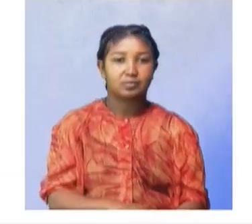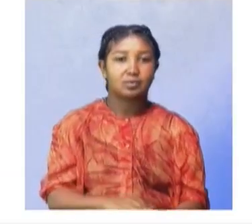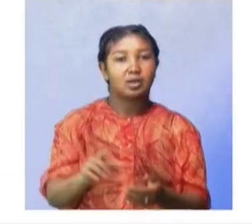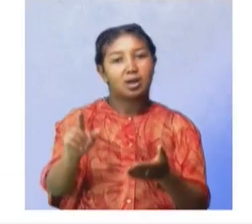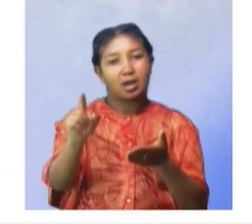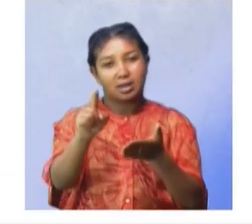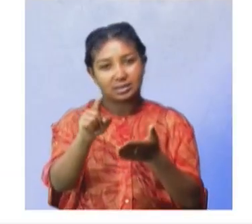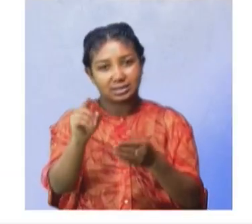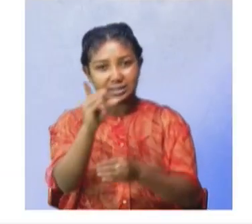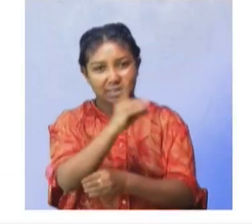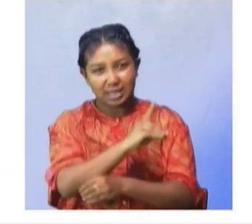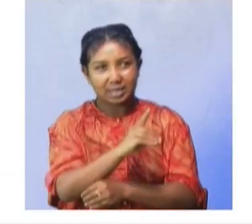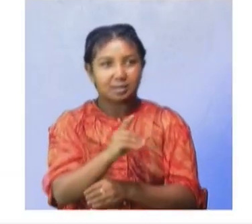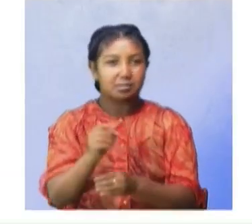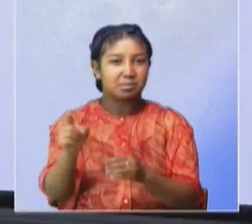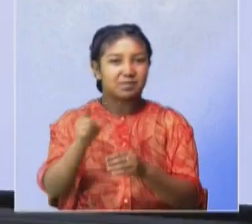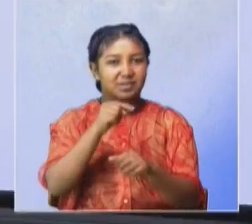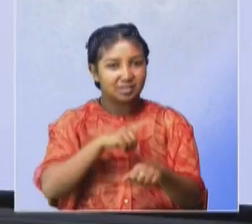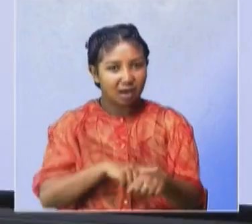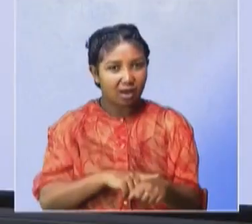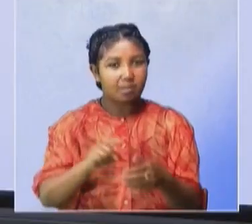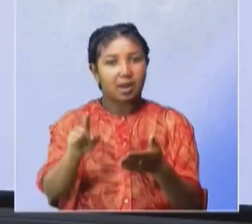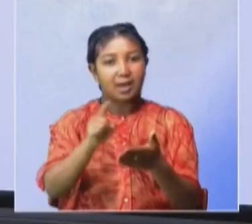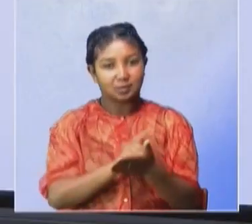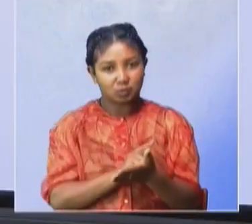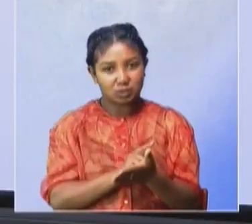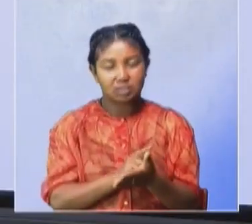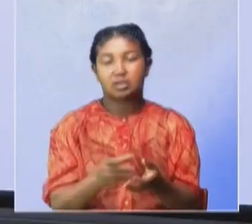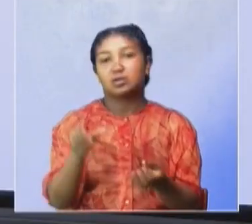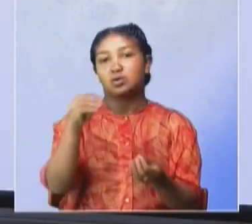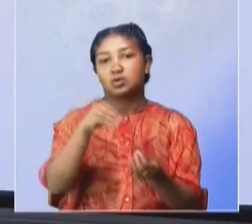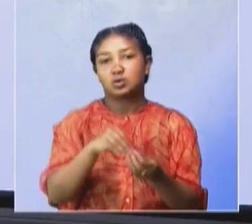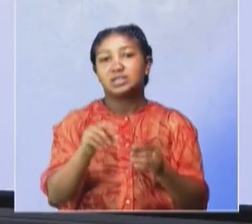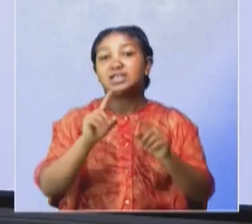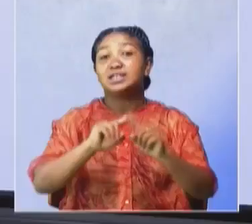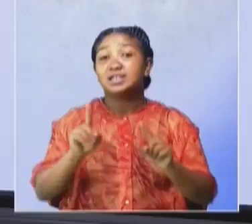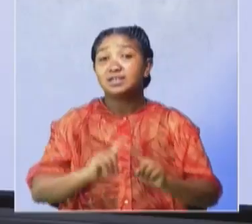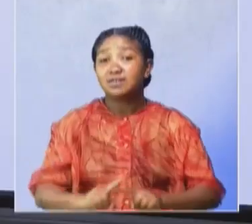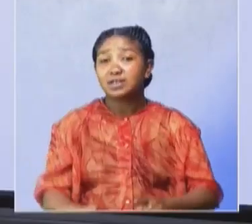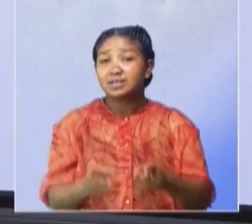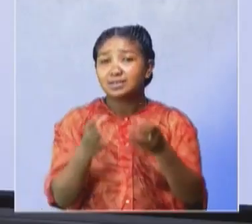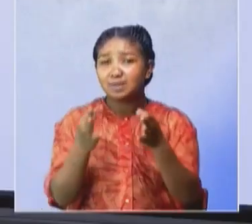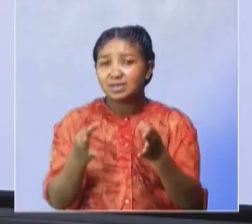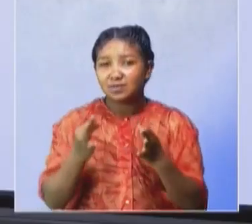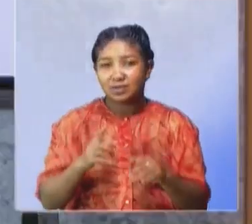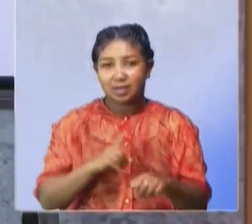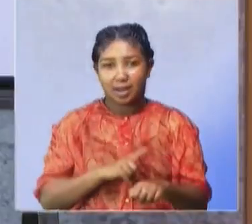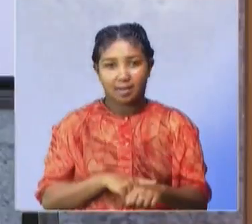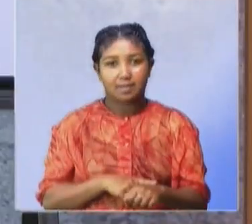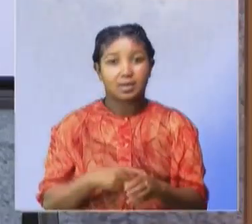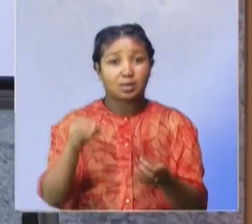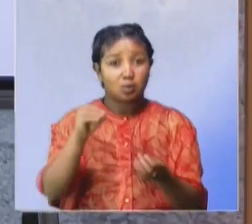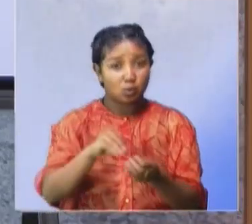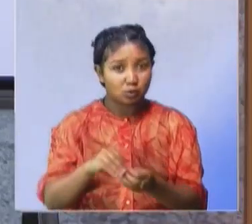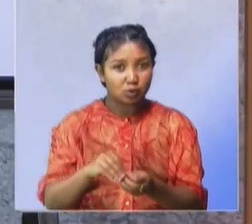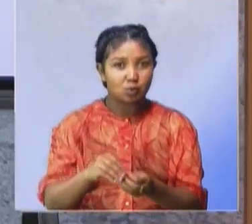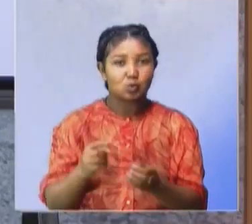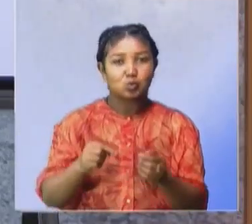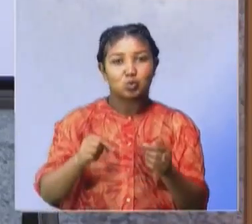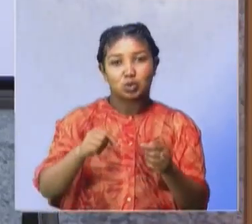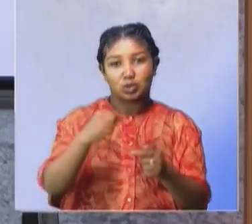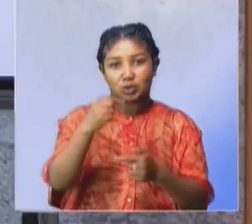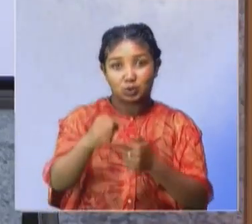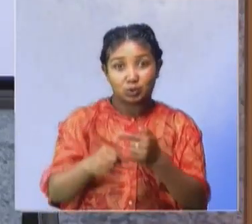last day, previous time, last week, and also different specific time. And also we are going to